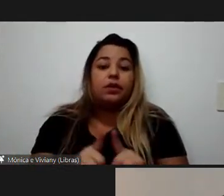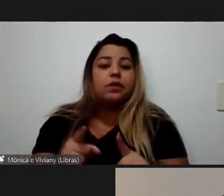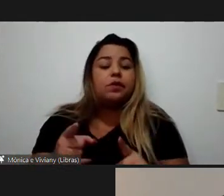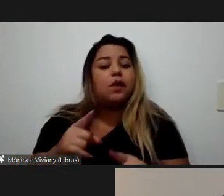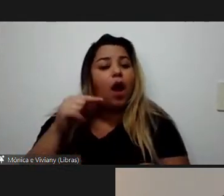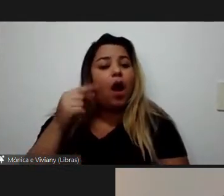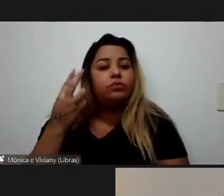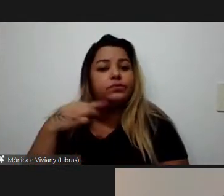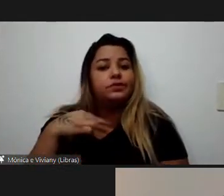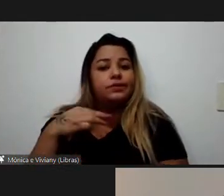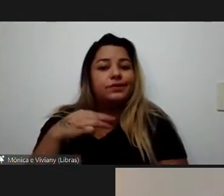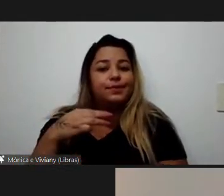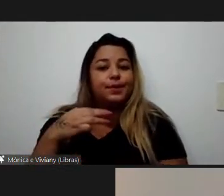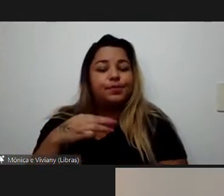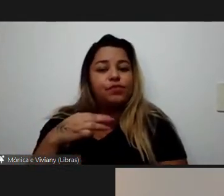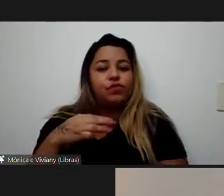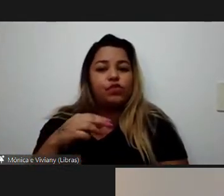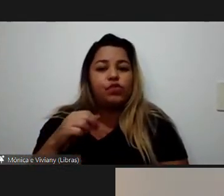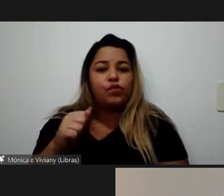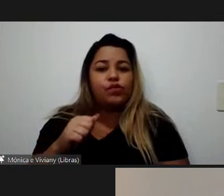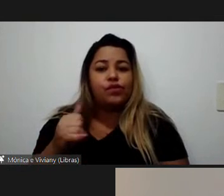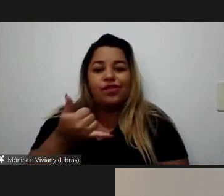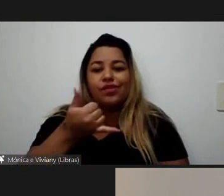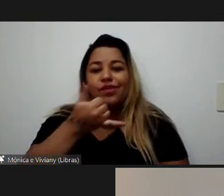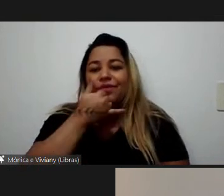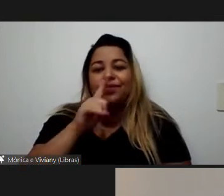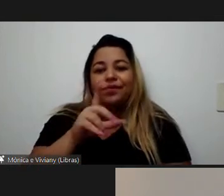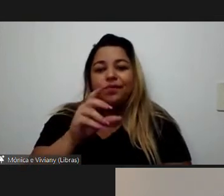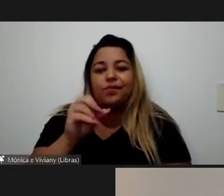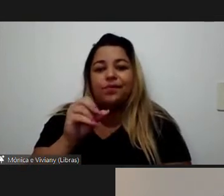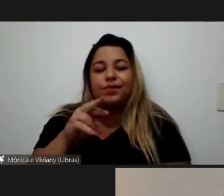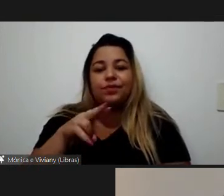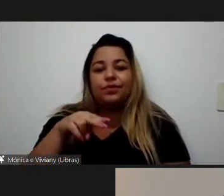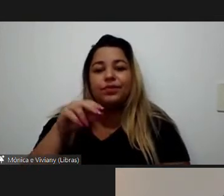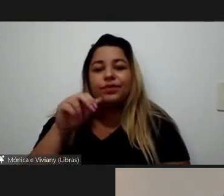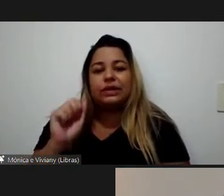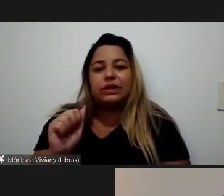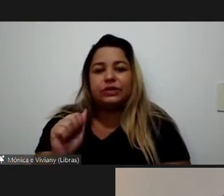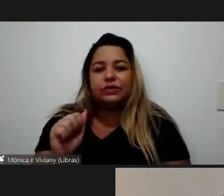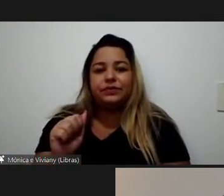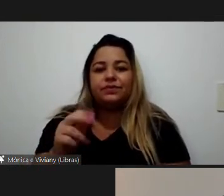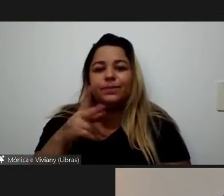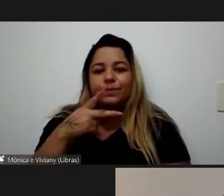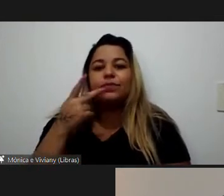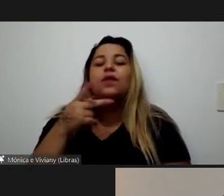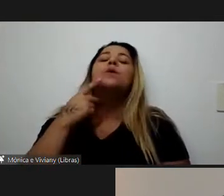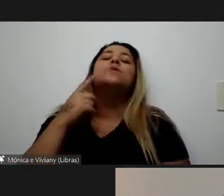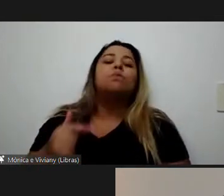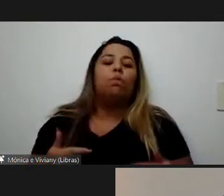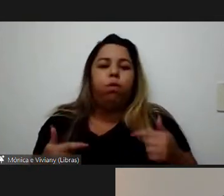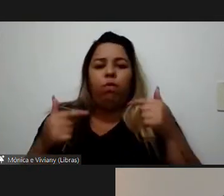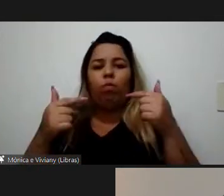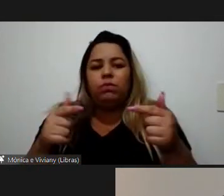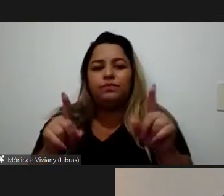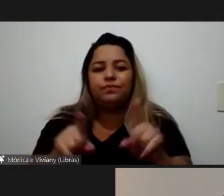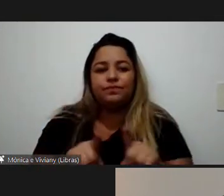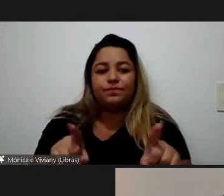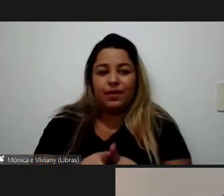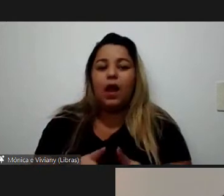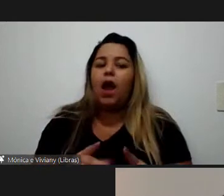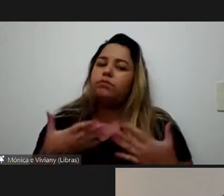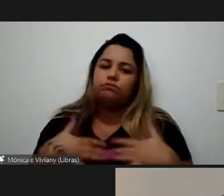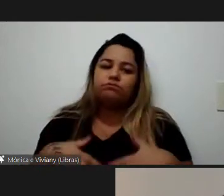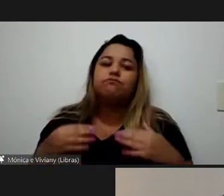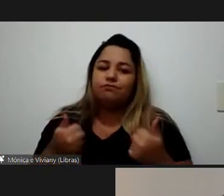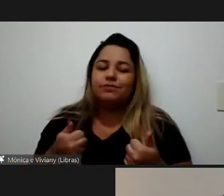to the foods for that, for obesity. I'm sorry because I forgot to